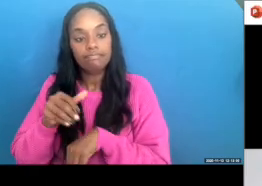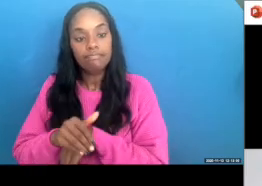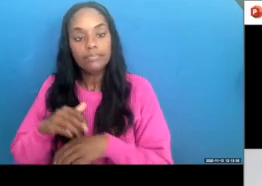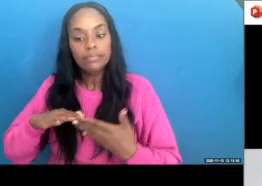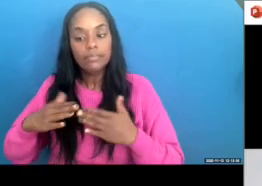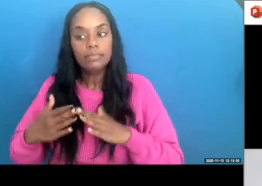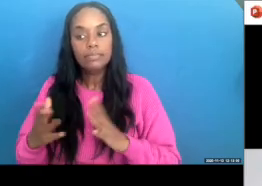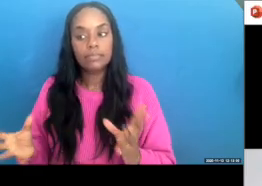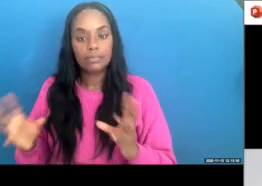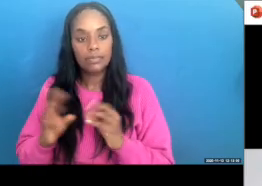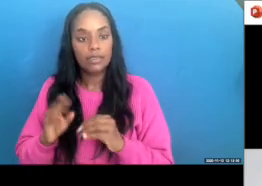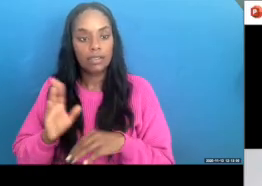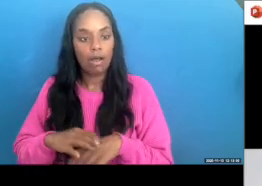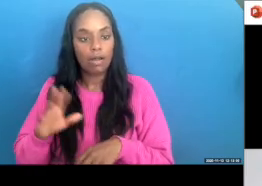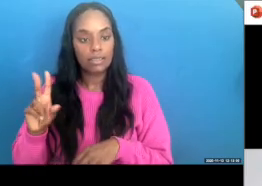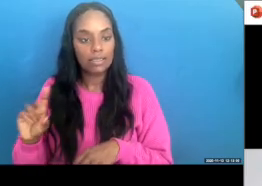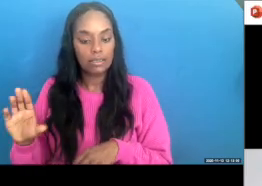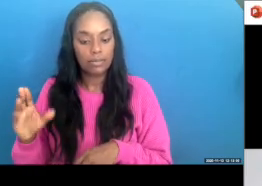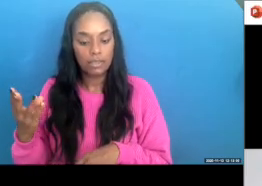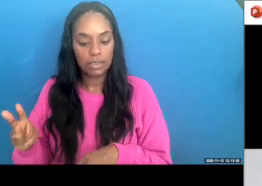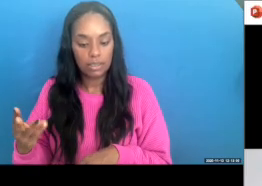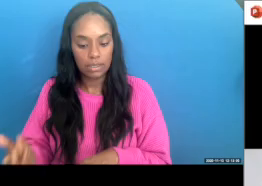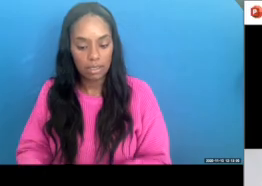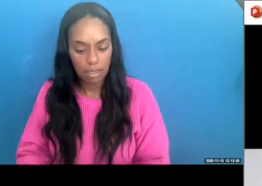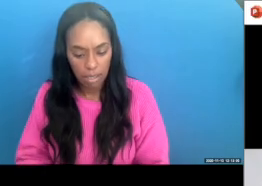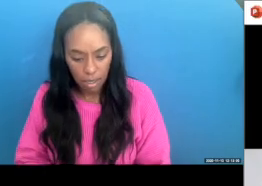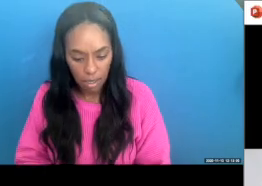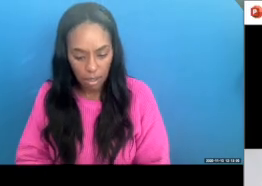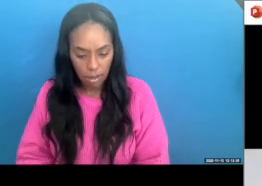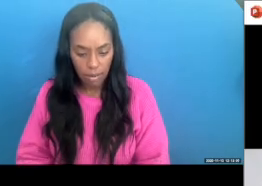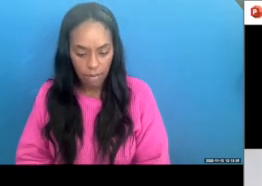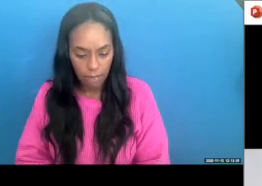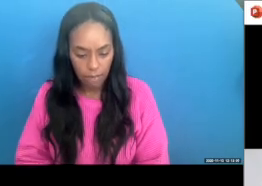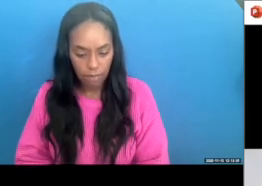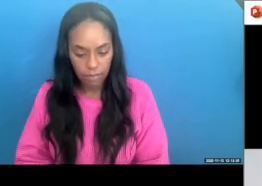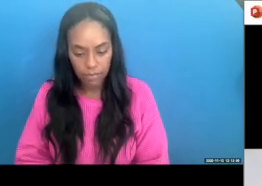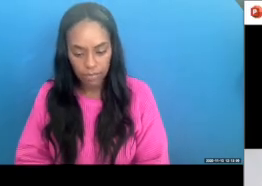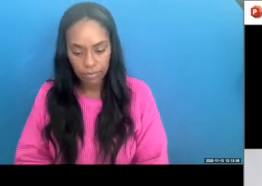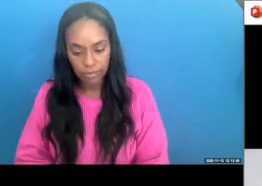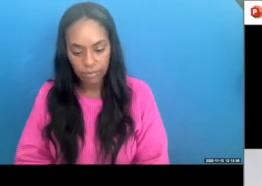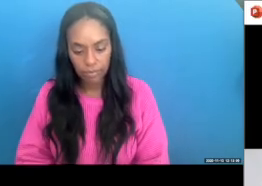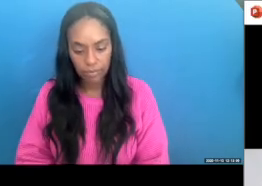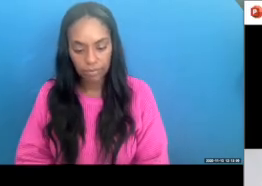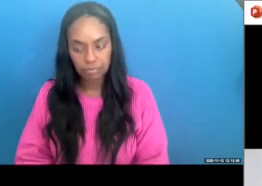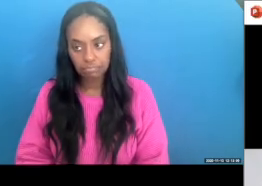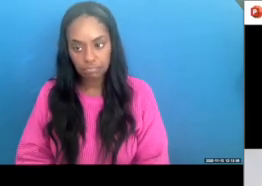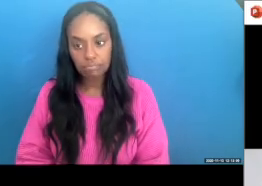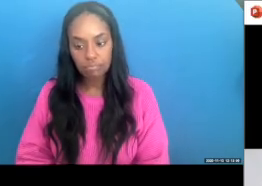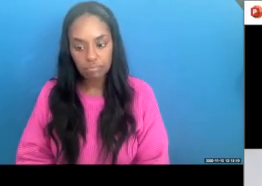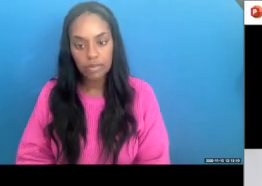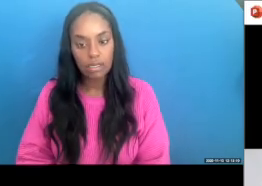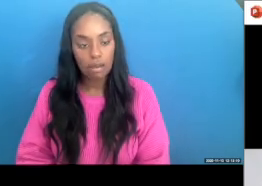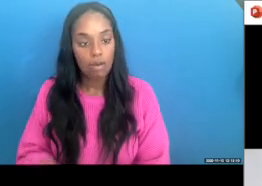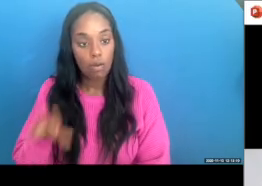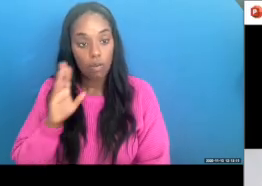on December 3rd. And that'll be followed by one of our regular monthly evening community meetings